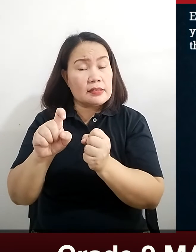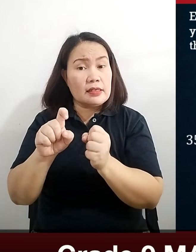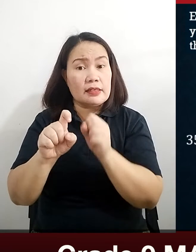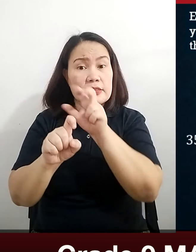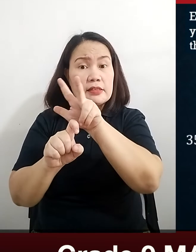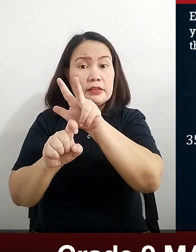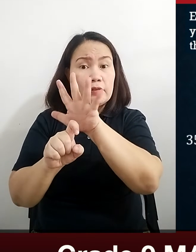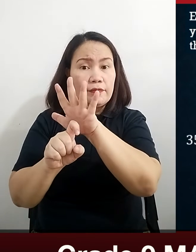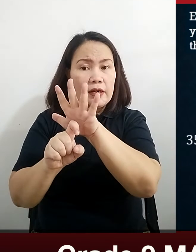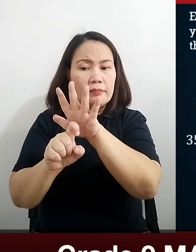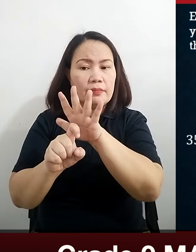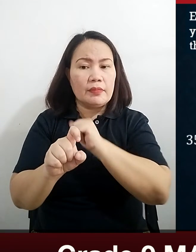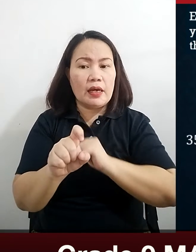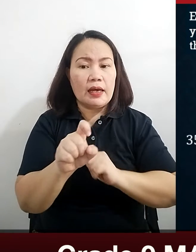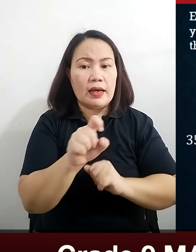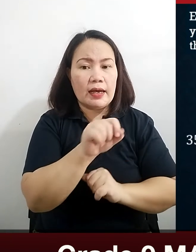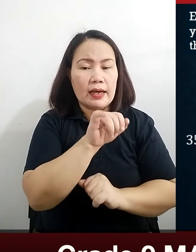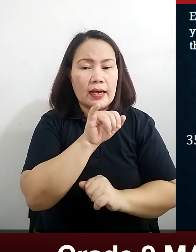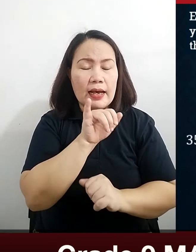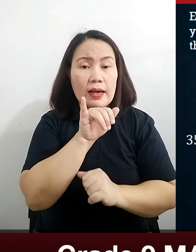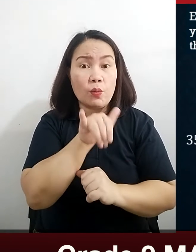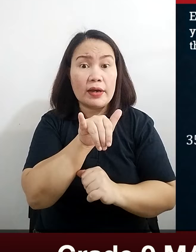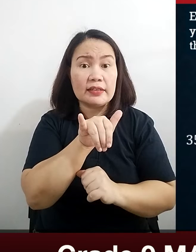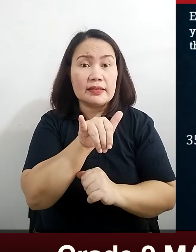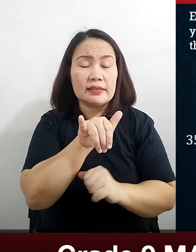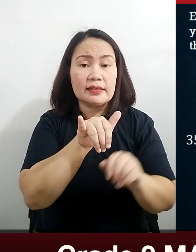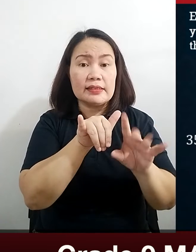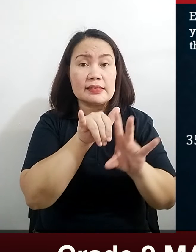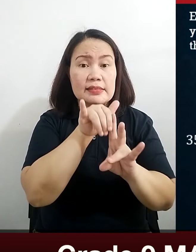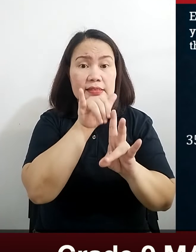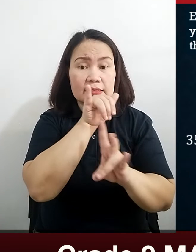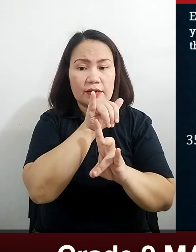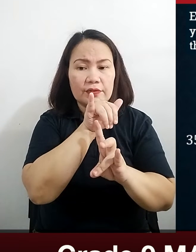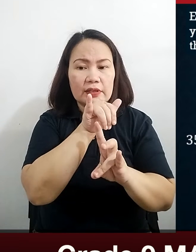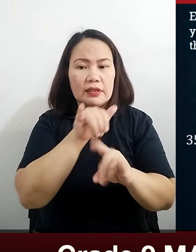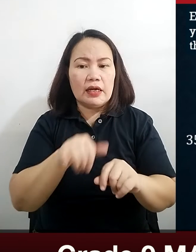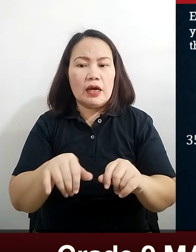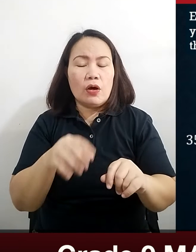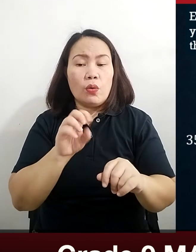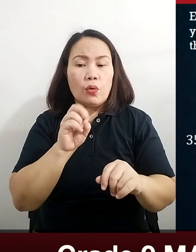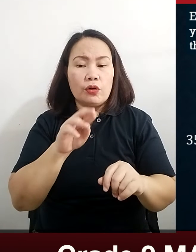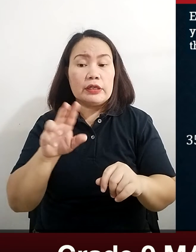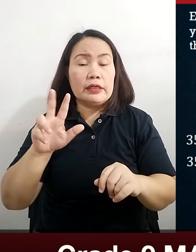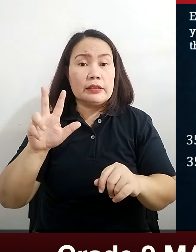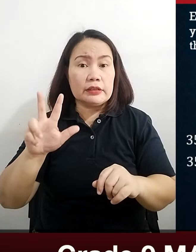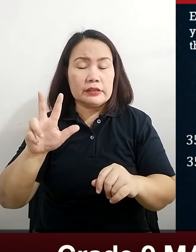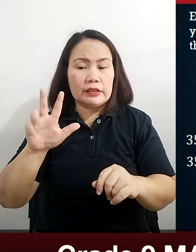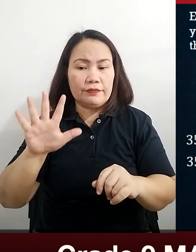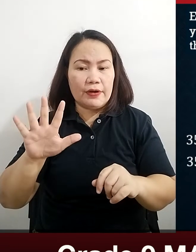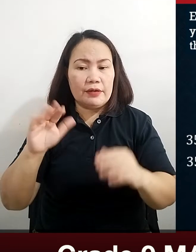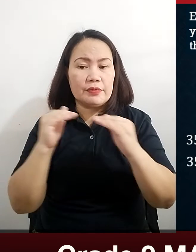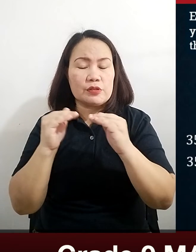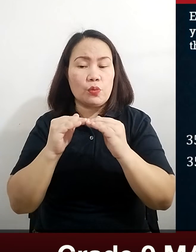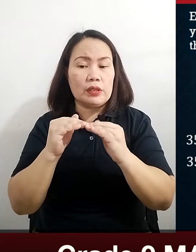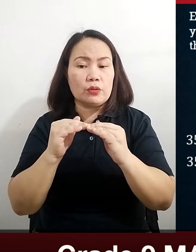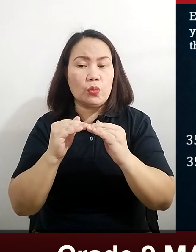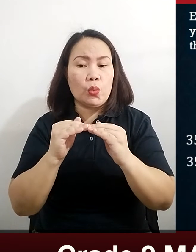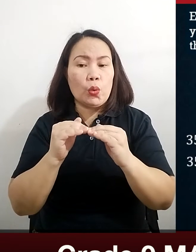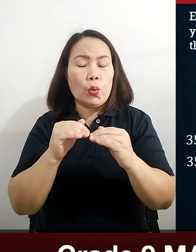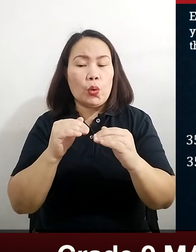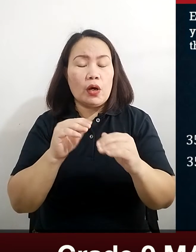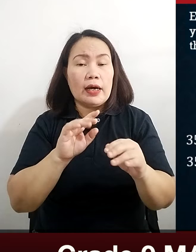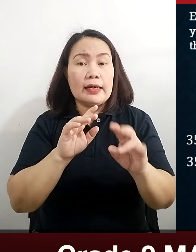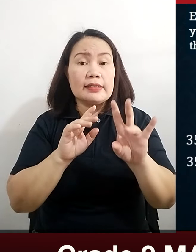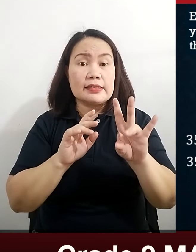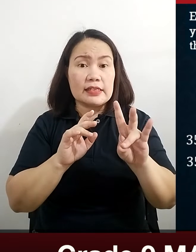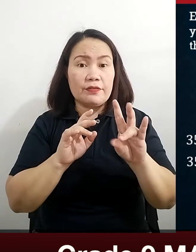is 35 and yung yung y natin is 7. So, or 35 is equal to 7k.